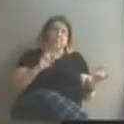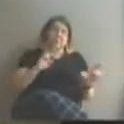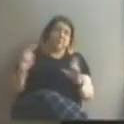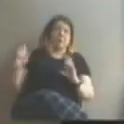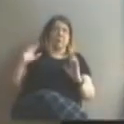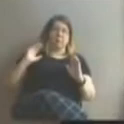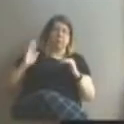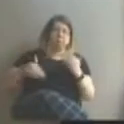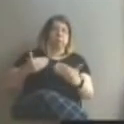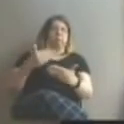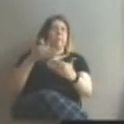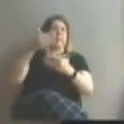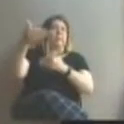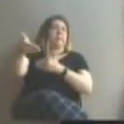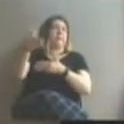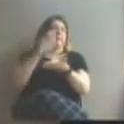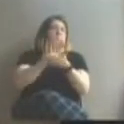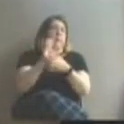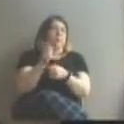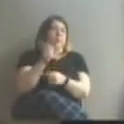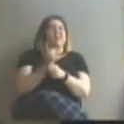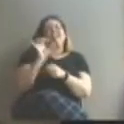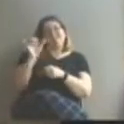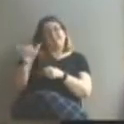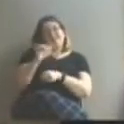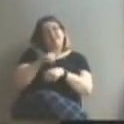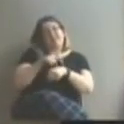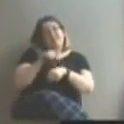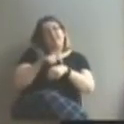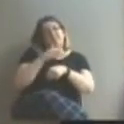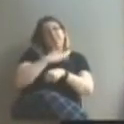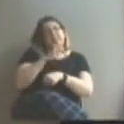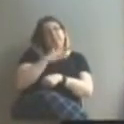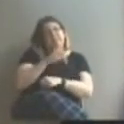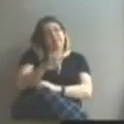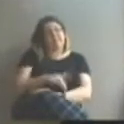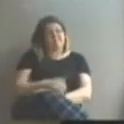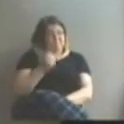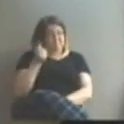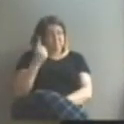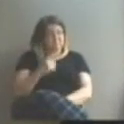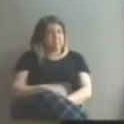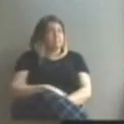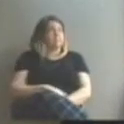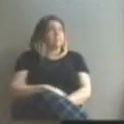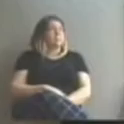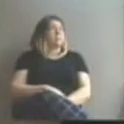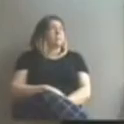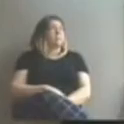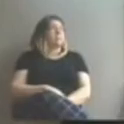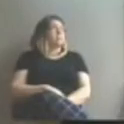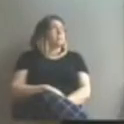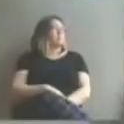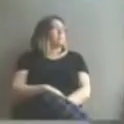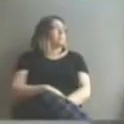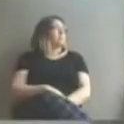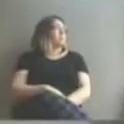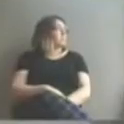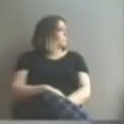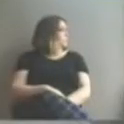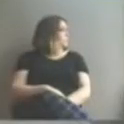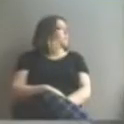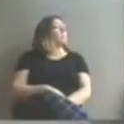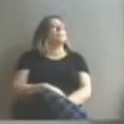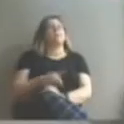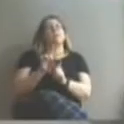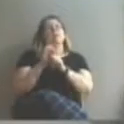roll for the next school year. So that's what the time sensitive issue is. Make sense? Yes. There's yes. The increase in